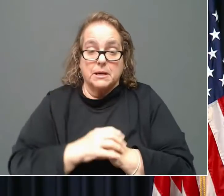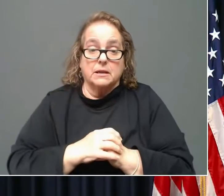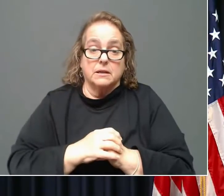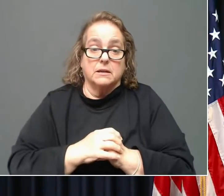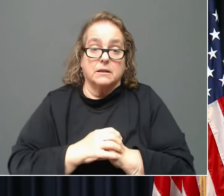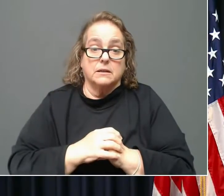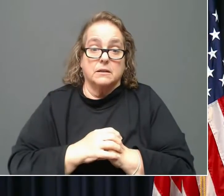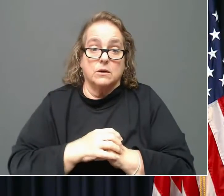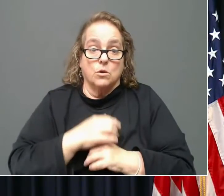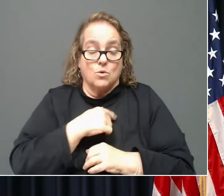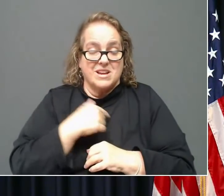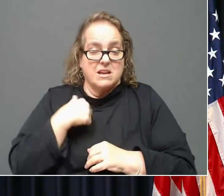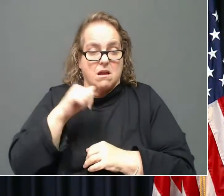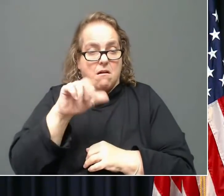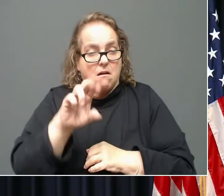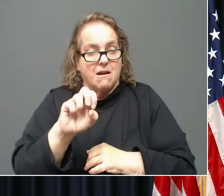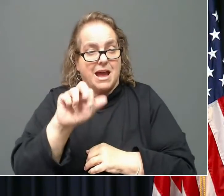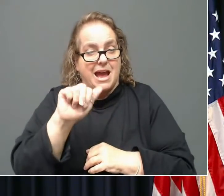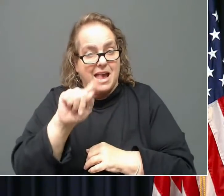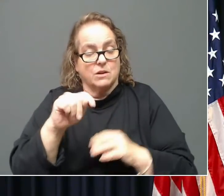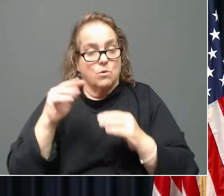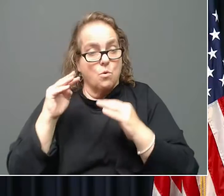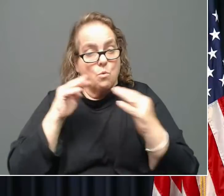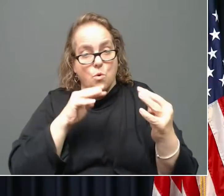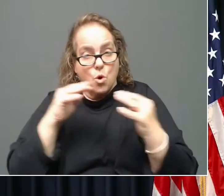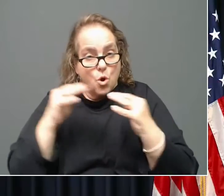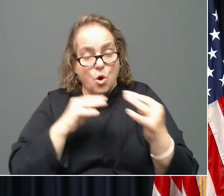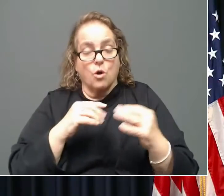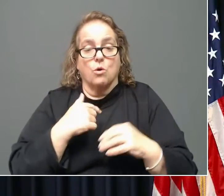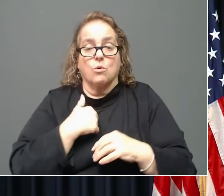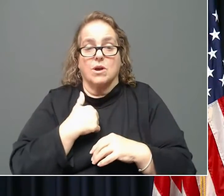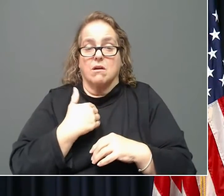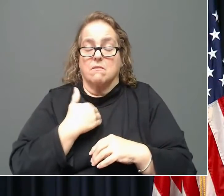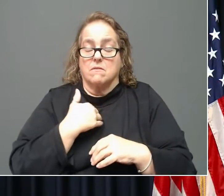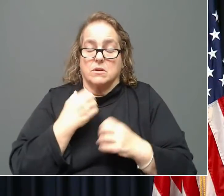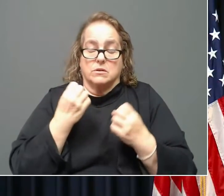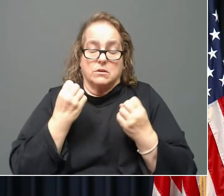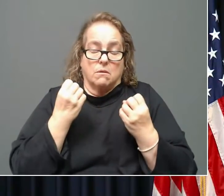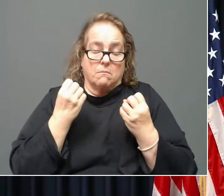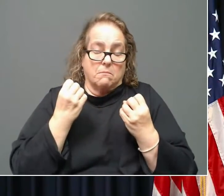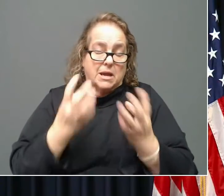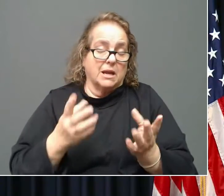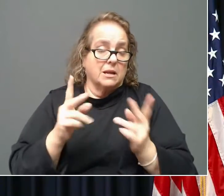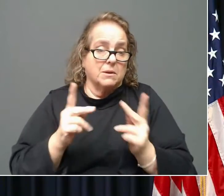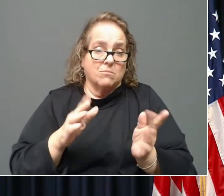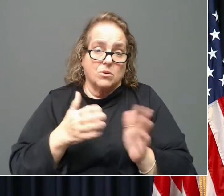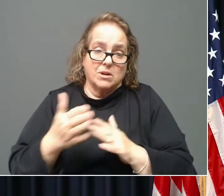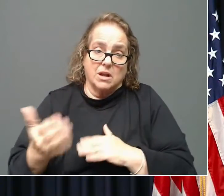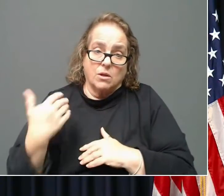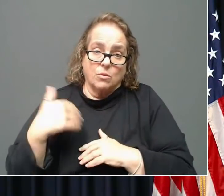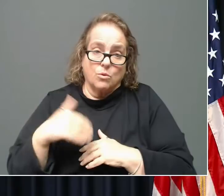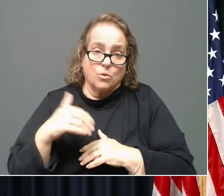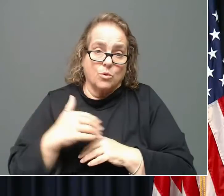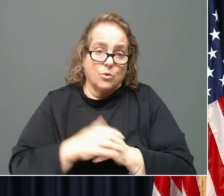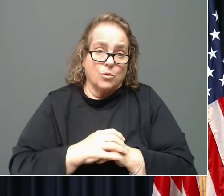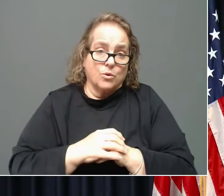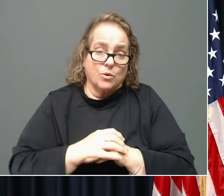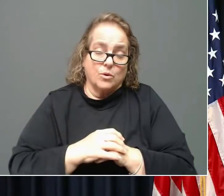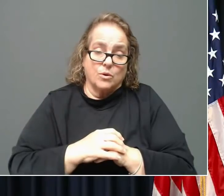at war, and we have lost so much. At least, as we look at